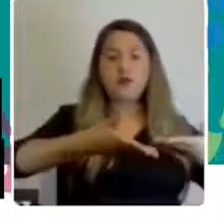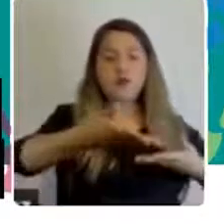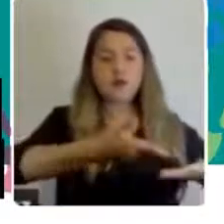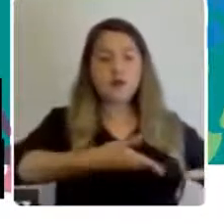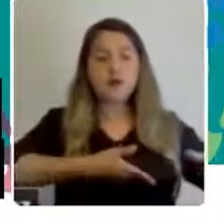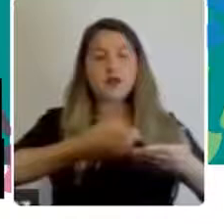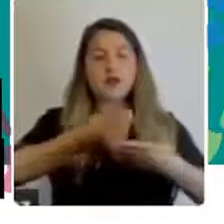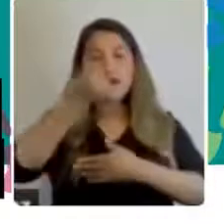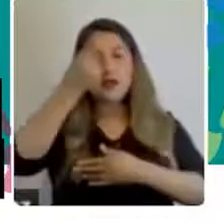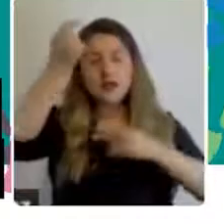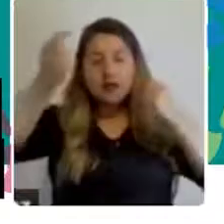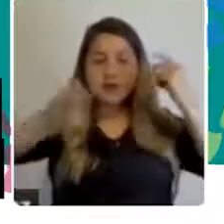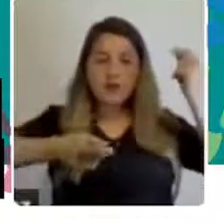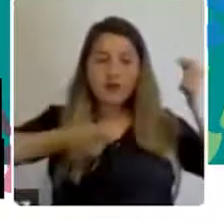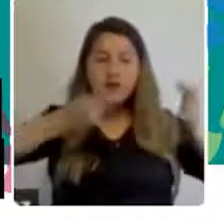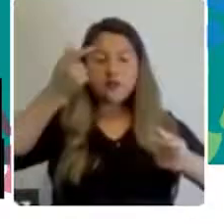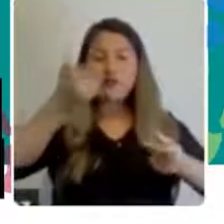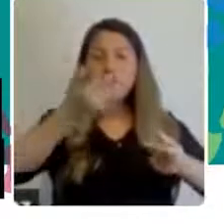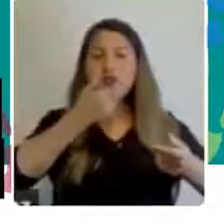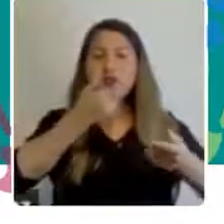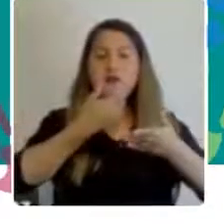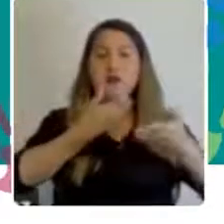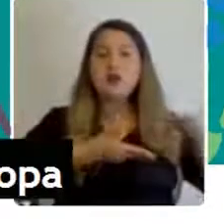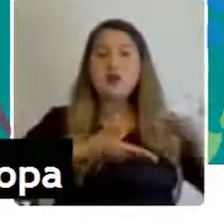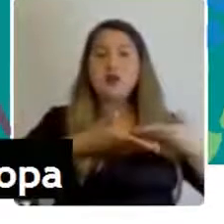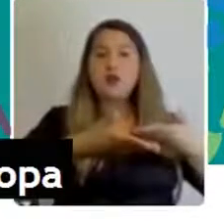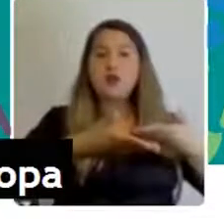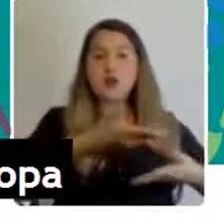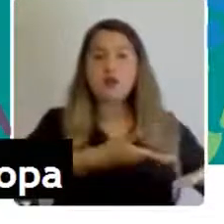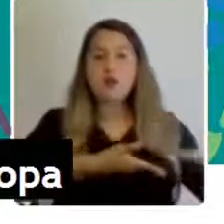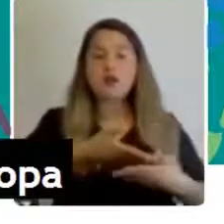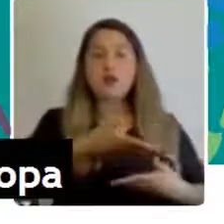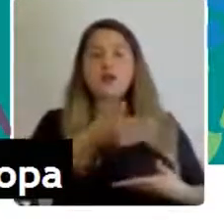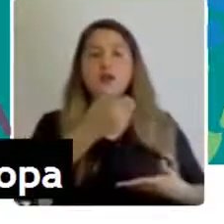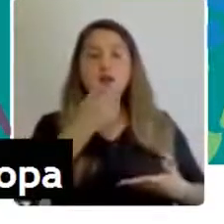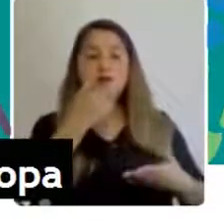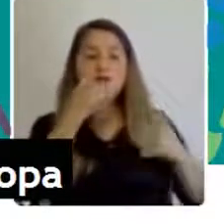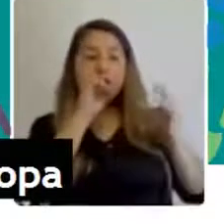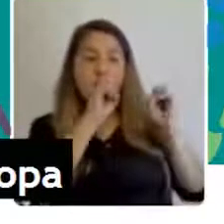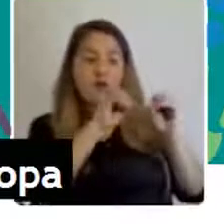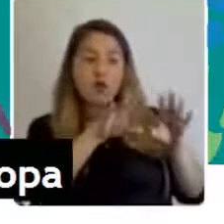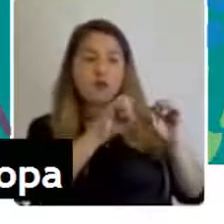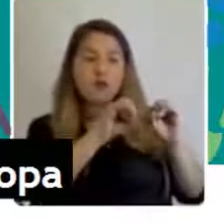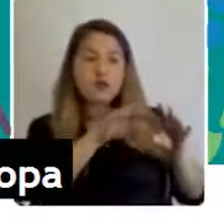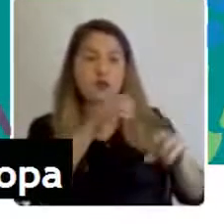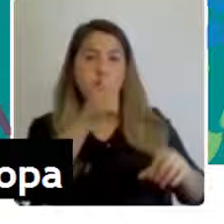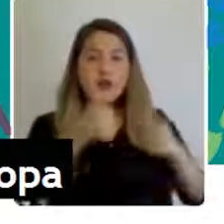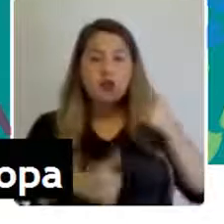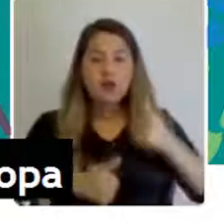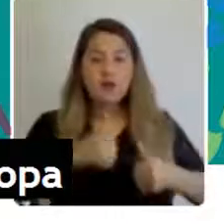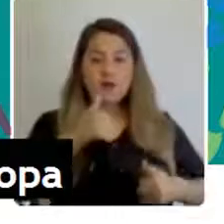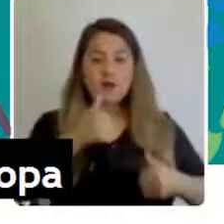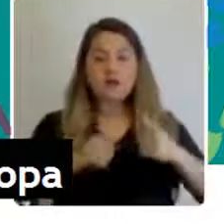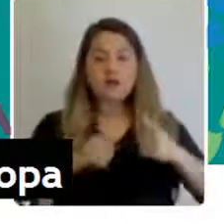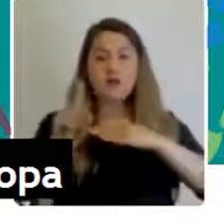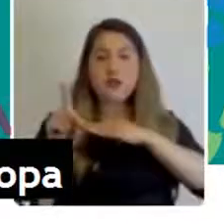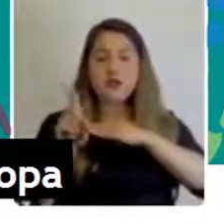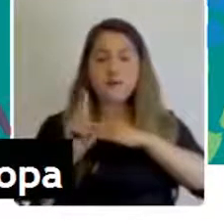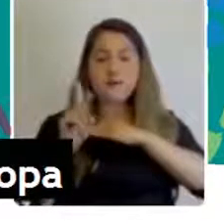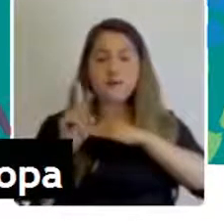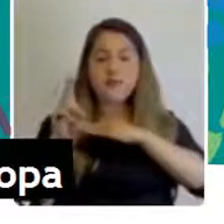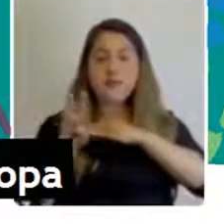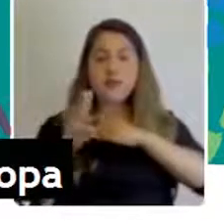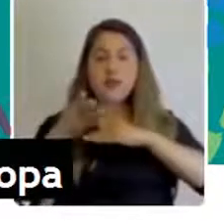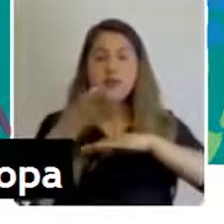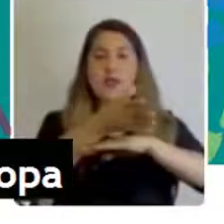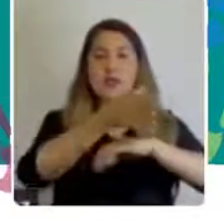for professionals and for patients. So this is a big revolution in the field of